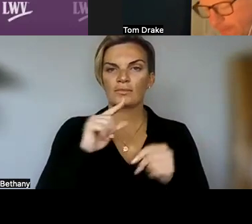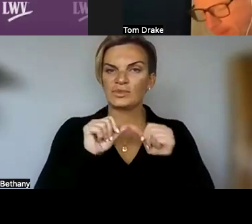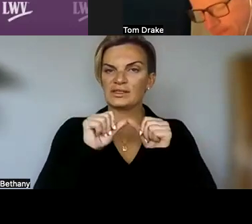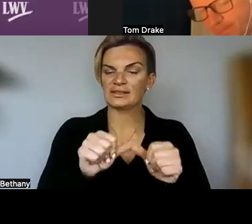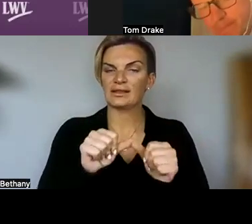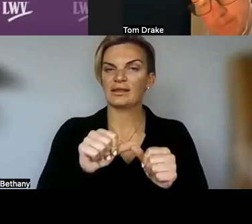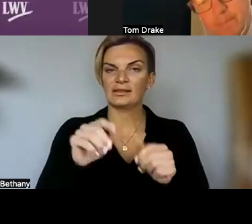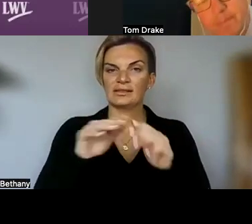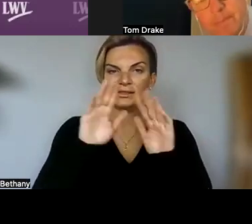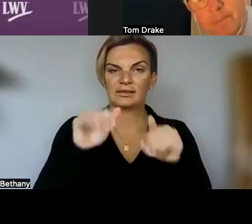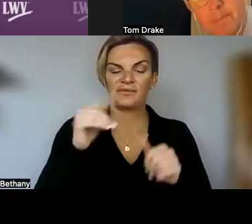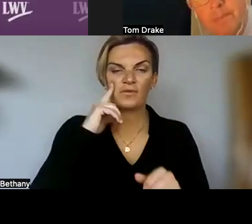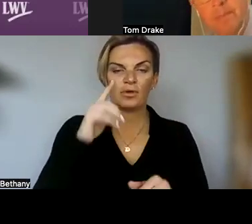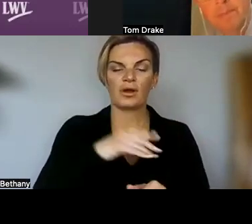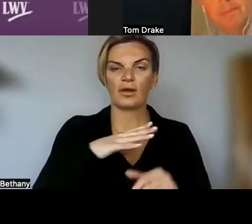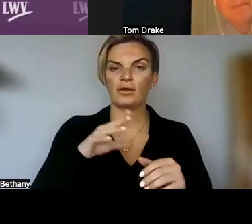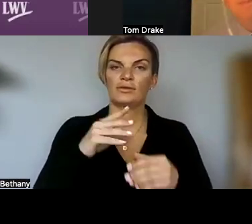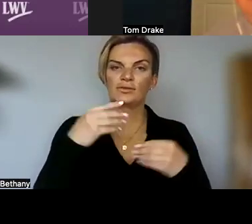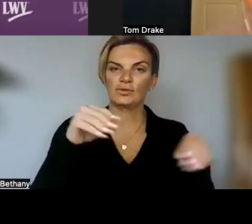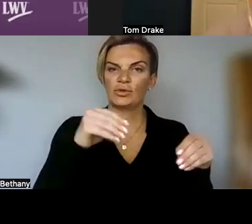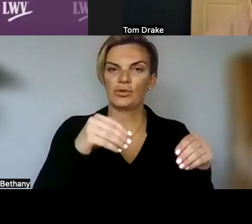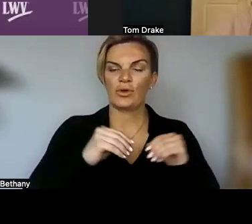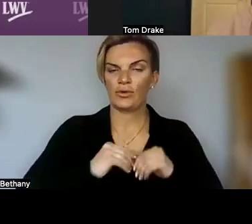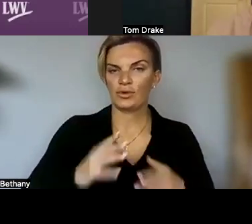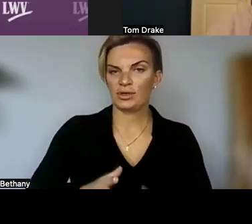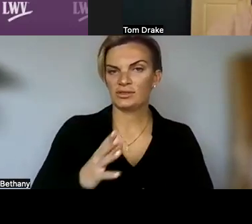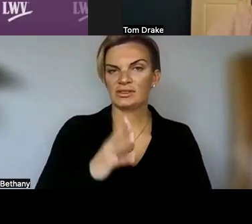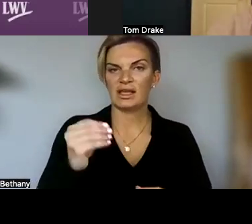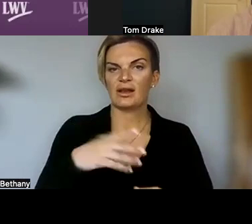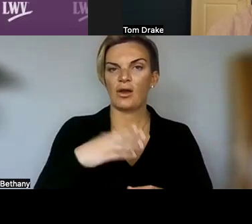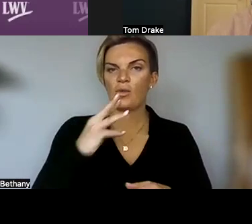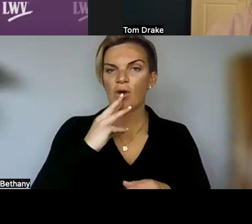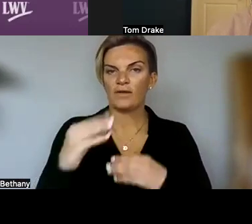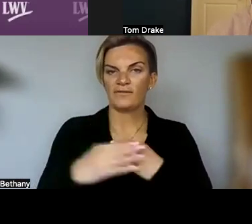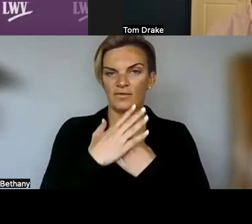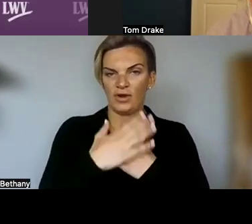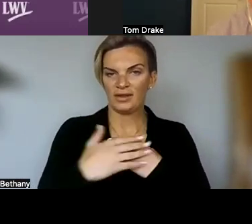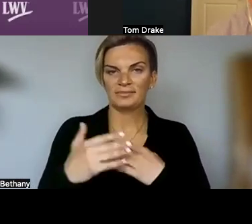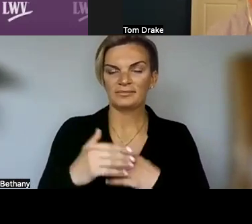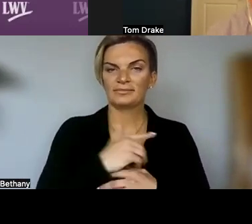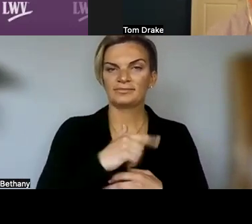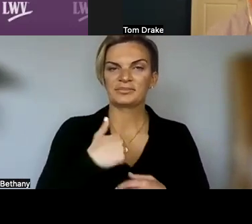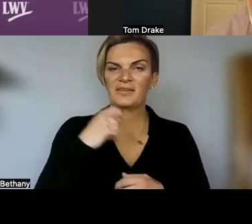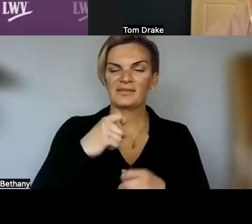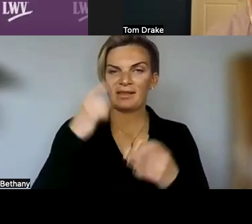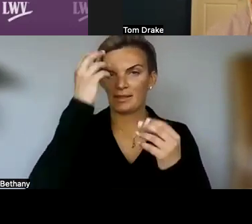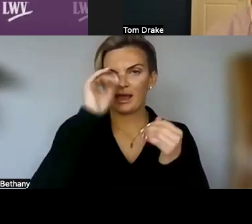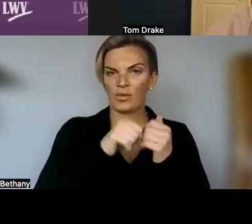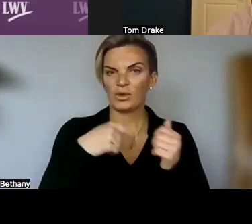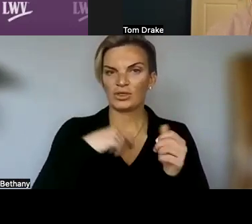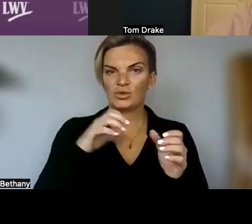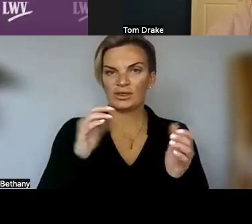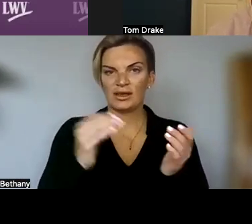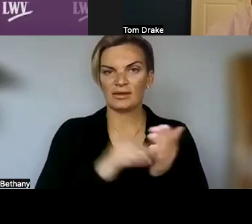our stormwater and our streets and our waterfront. But I think we also need to rethink the way that we do it. I mean, right now, the entire